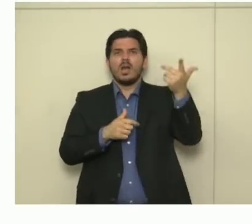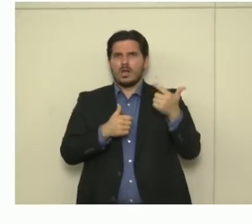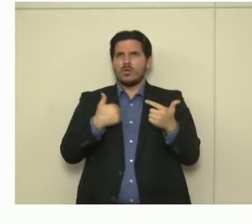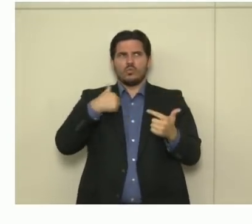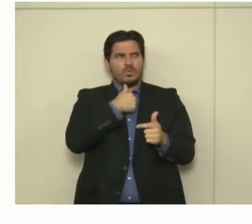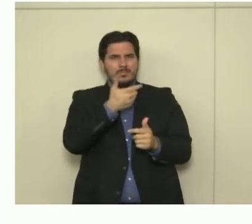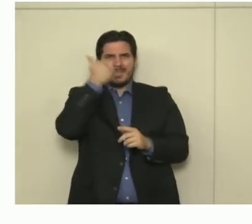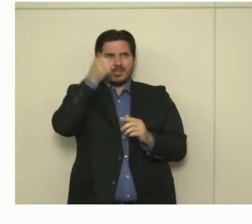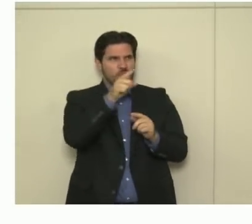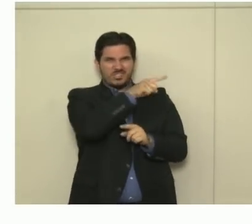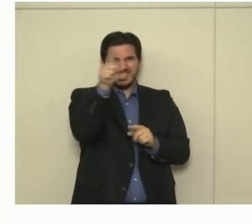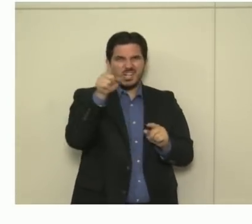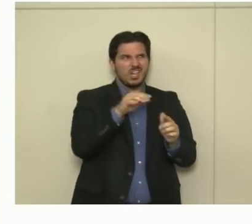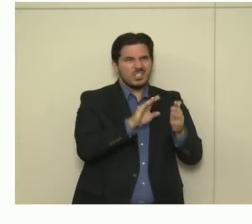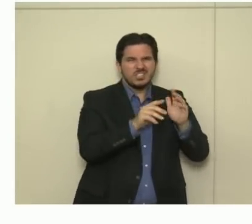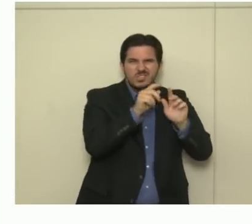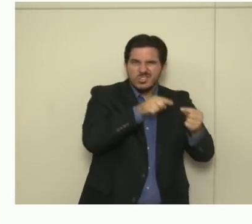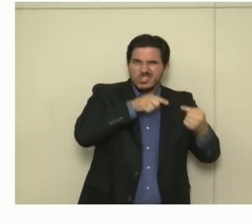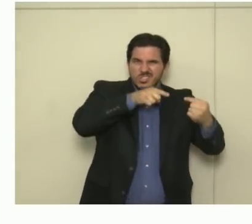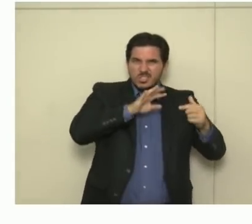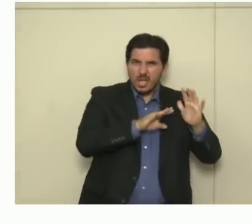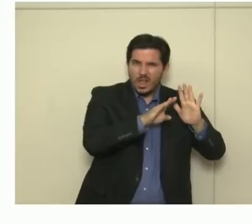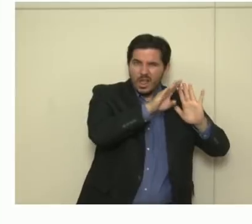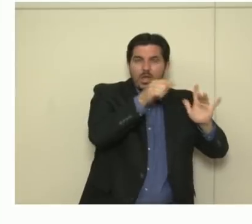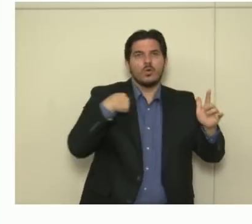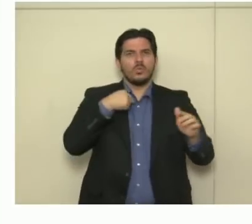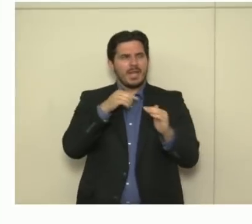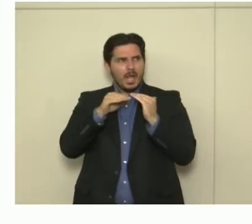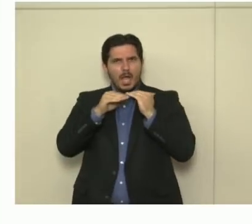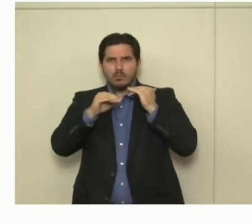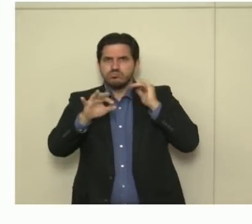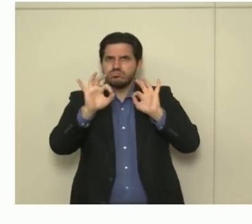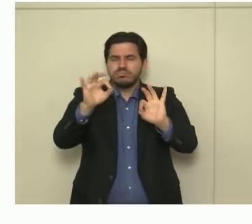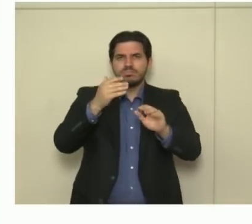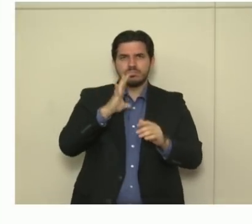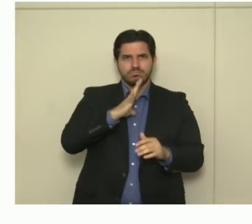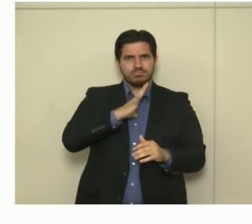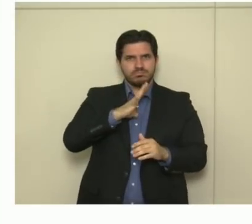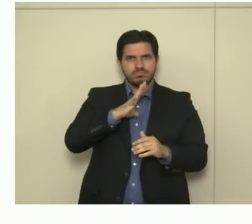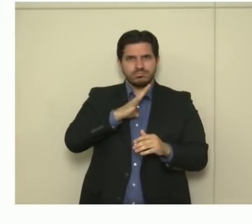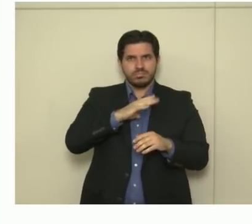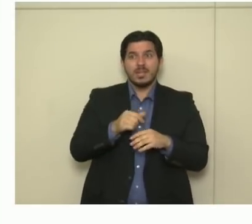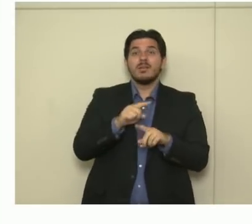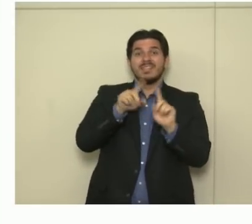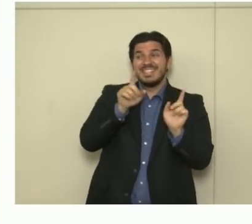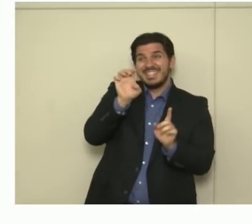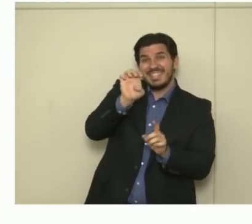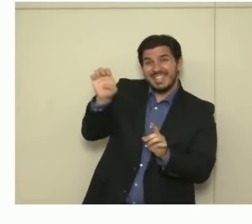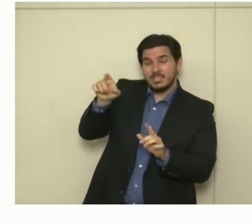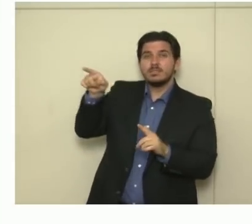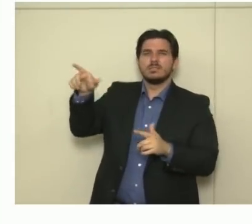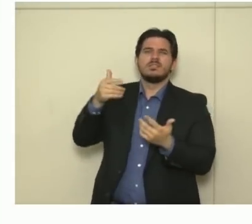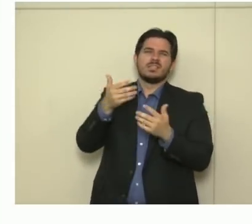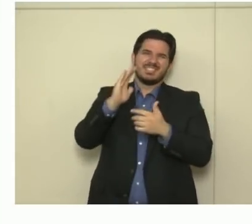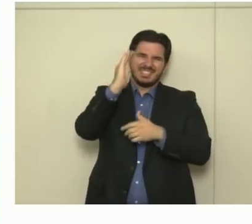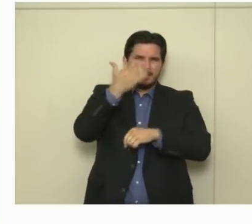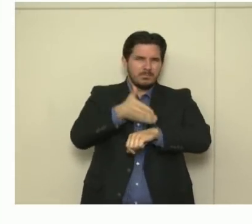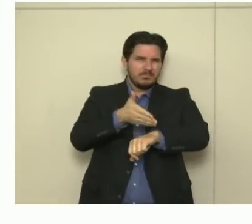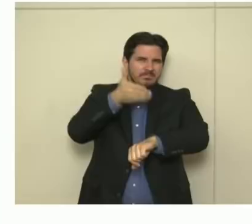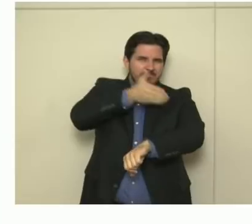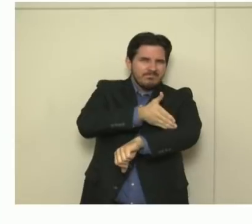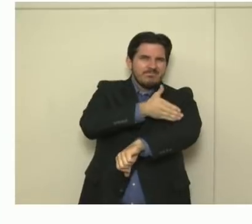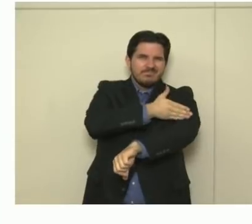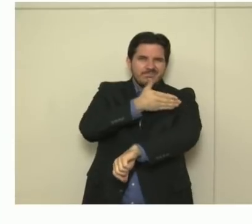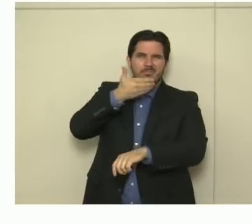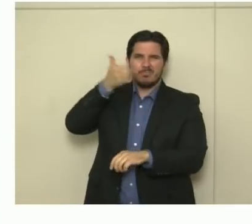to go all the way to Virginia to find a state that's doing better than we are to the east. And so this is something to be proud of, and